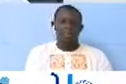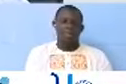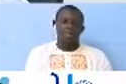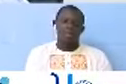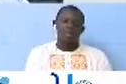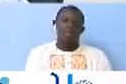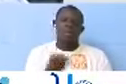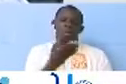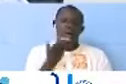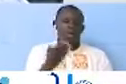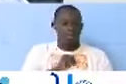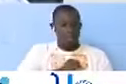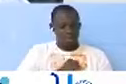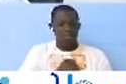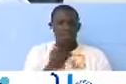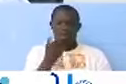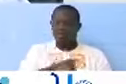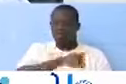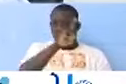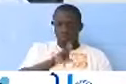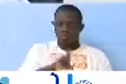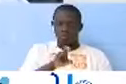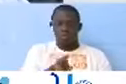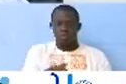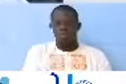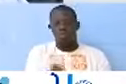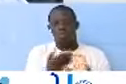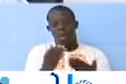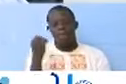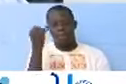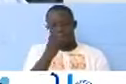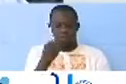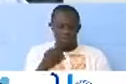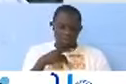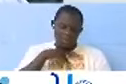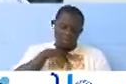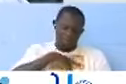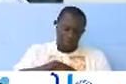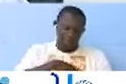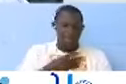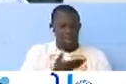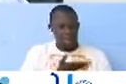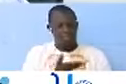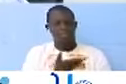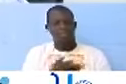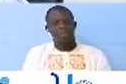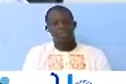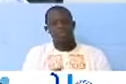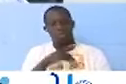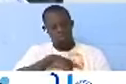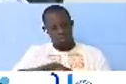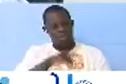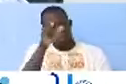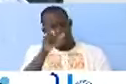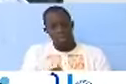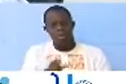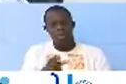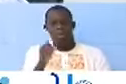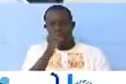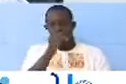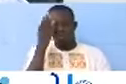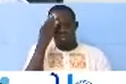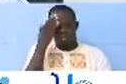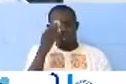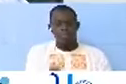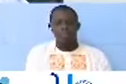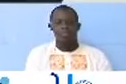The reason why I asked him is because of the pity. You pity somebody because you know them. Can you